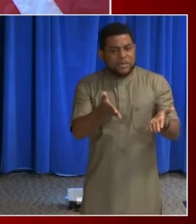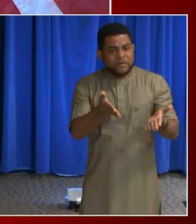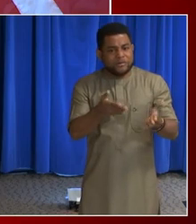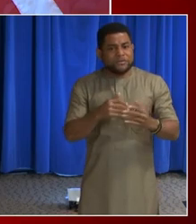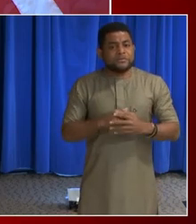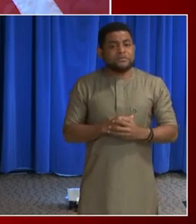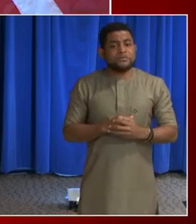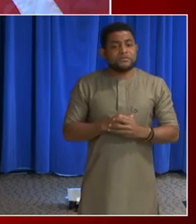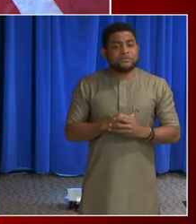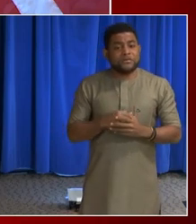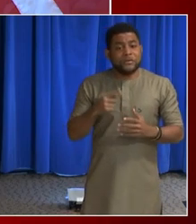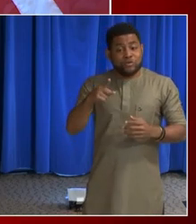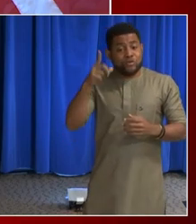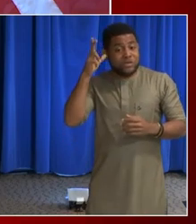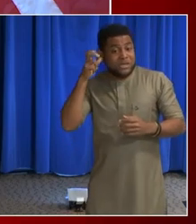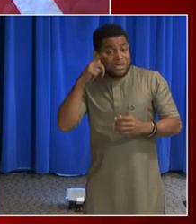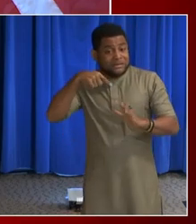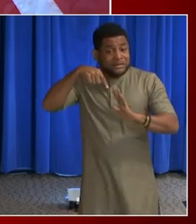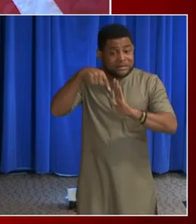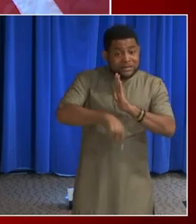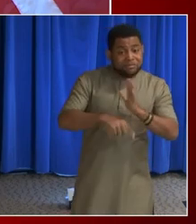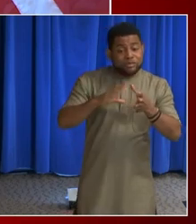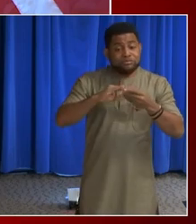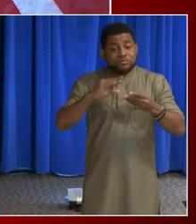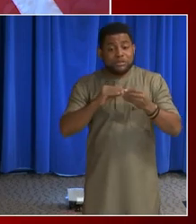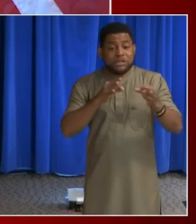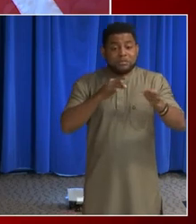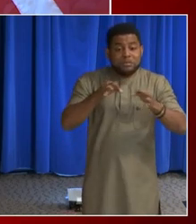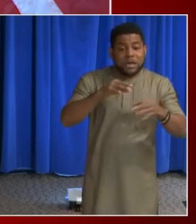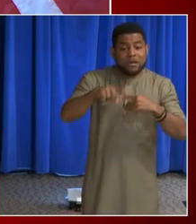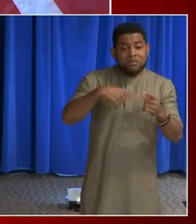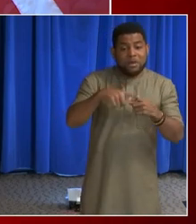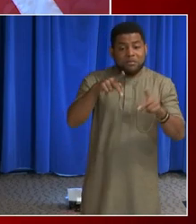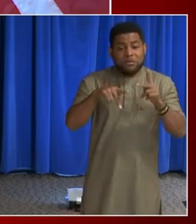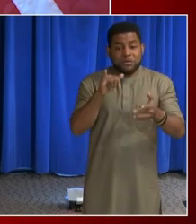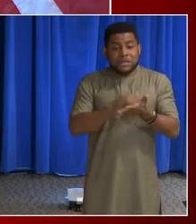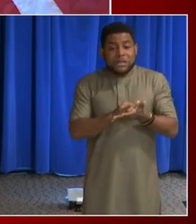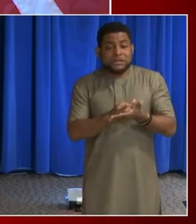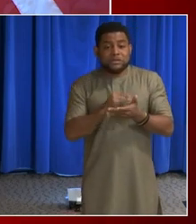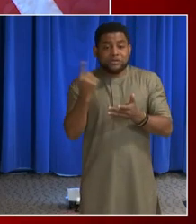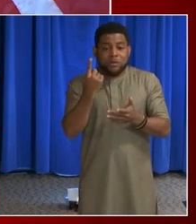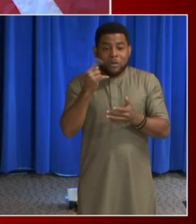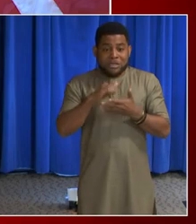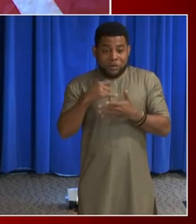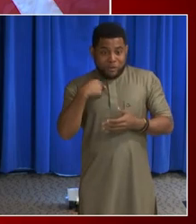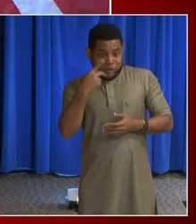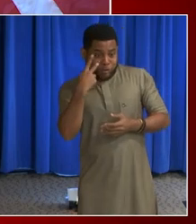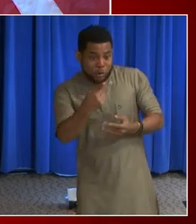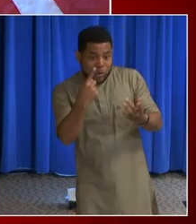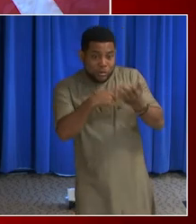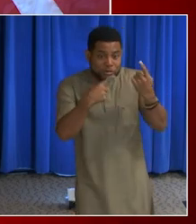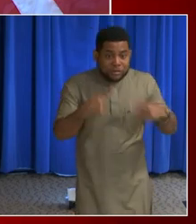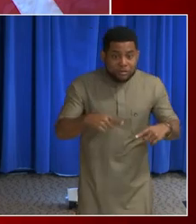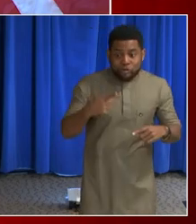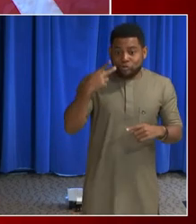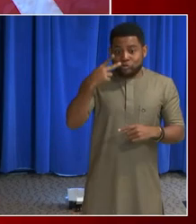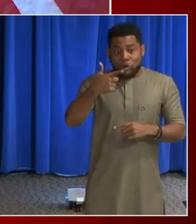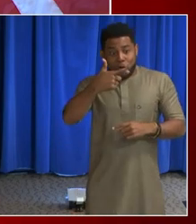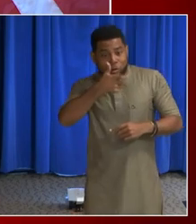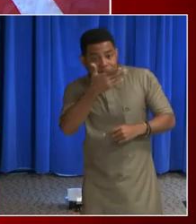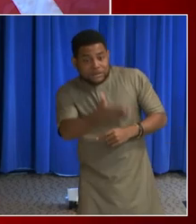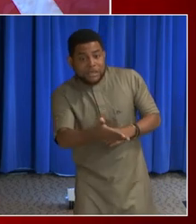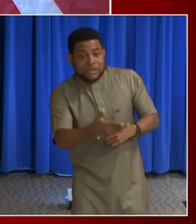detailed description provided by a citizen of people who saw the shooting, who saw weapons